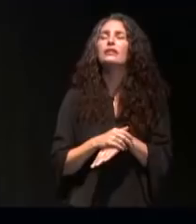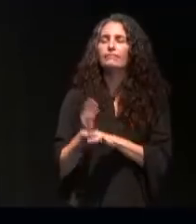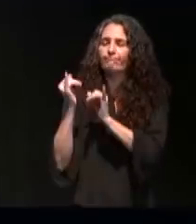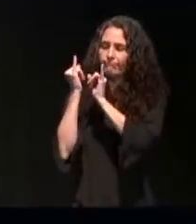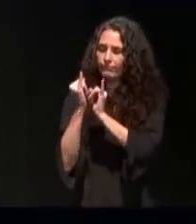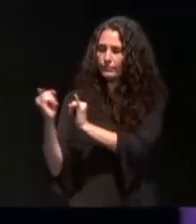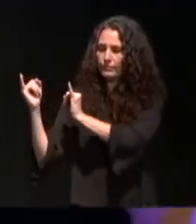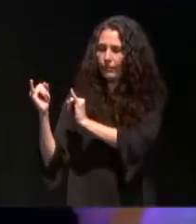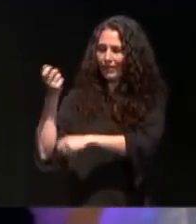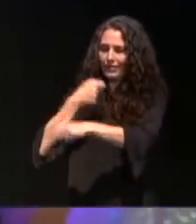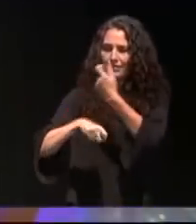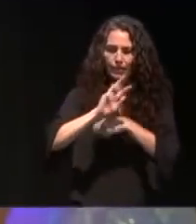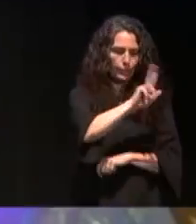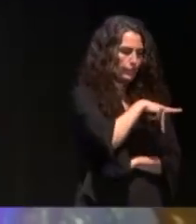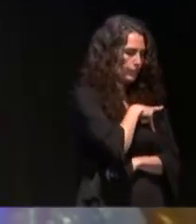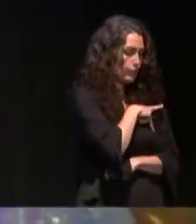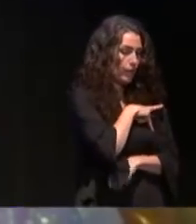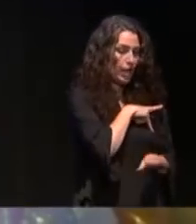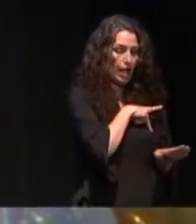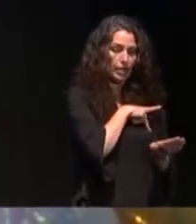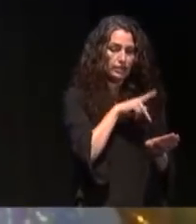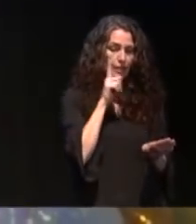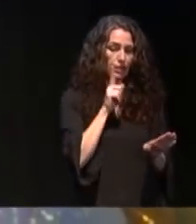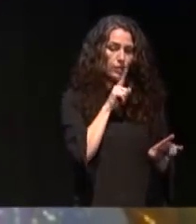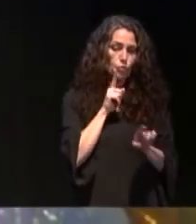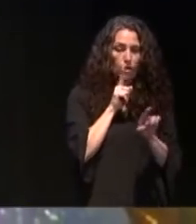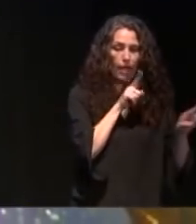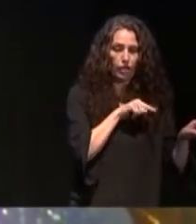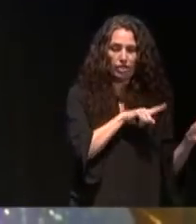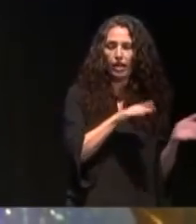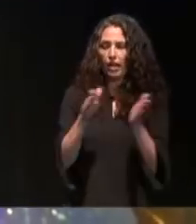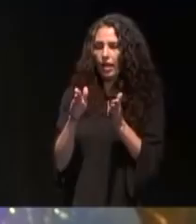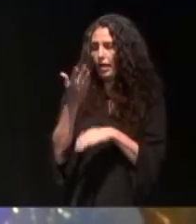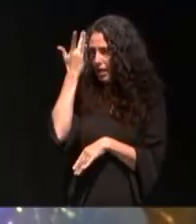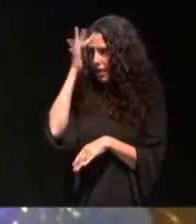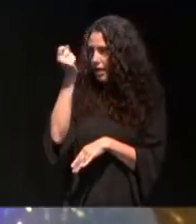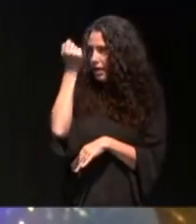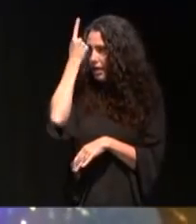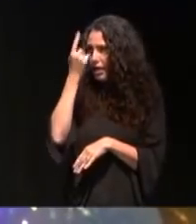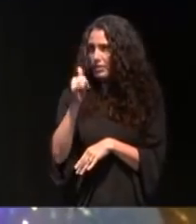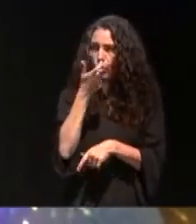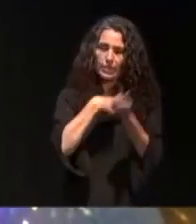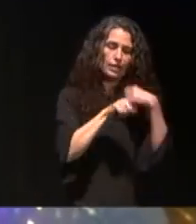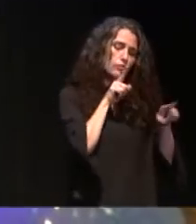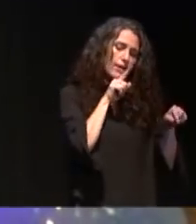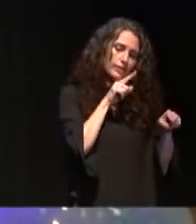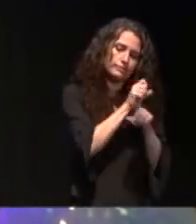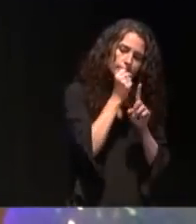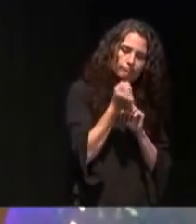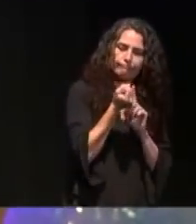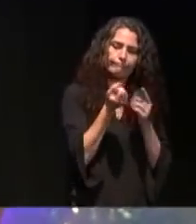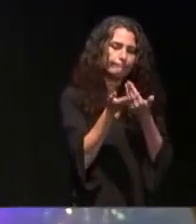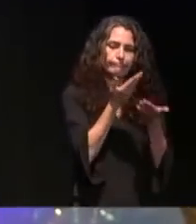personality, and you move from reaction to revolution. And instead of reacting to circumstances and situations, you become